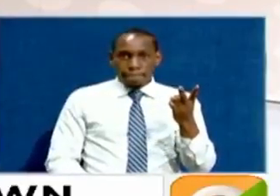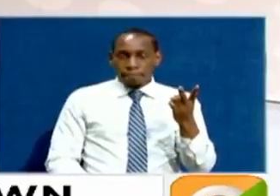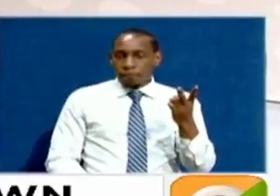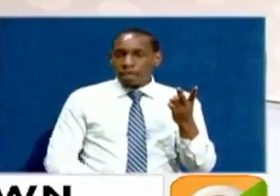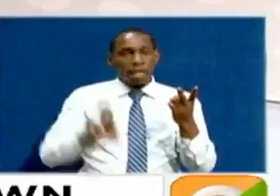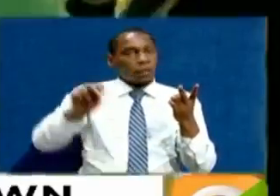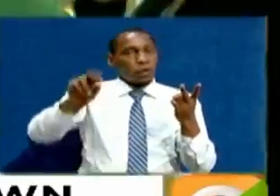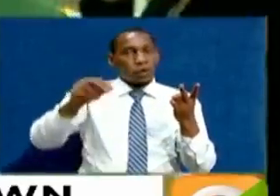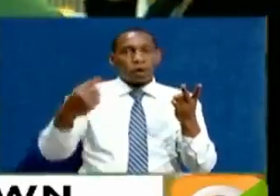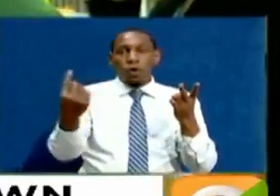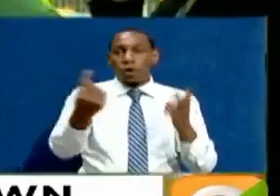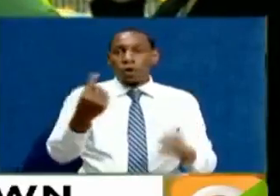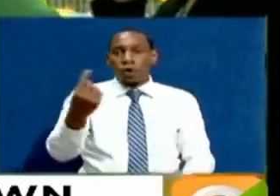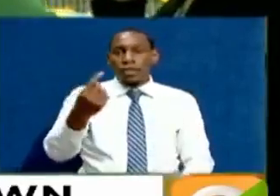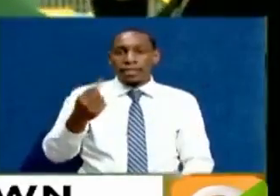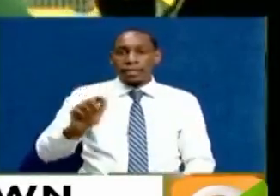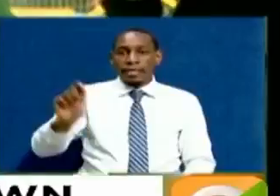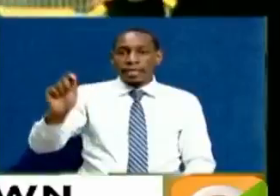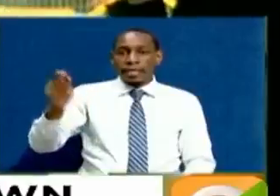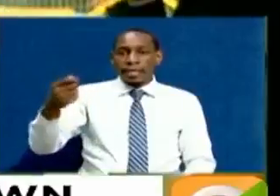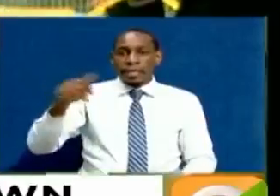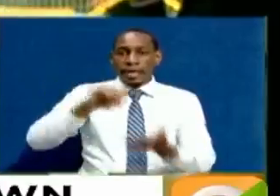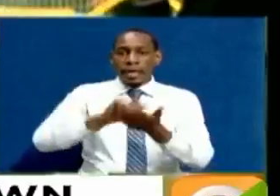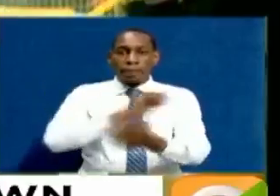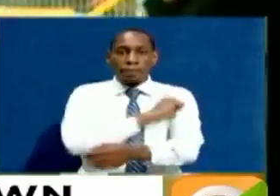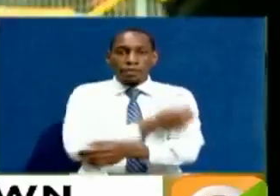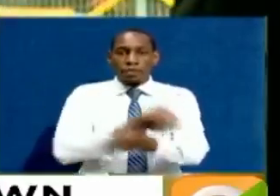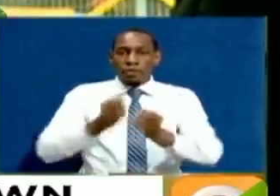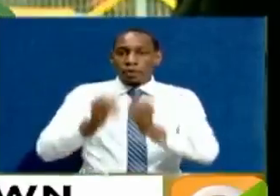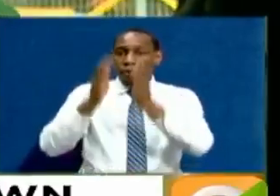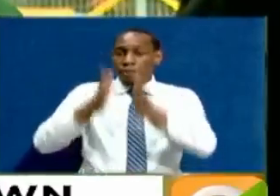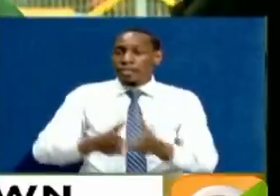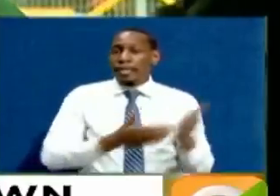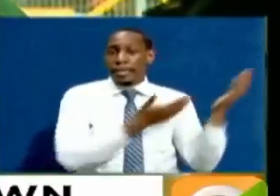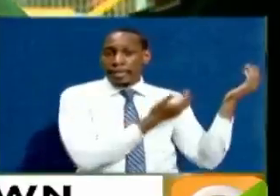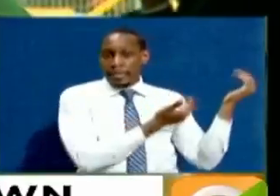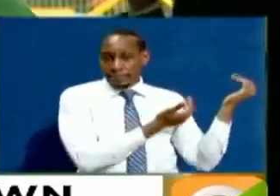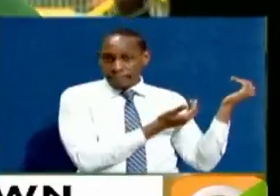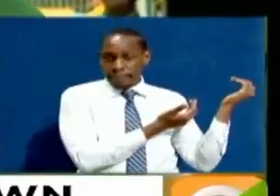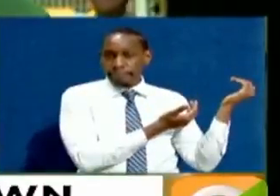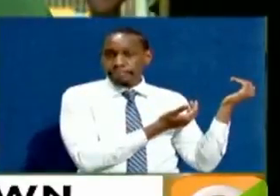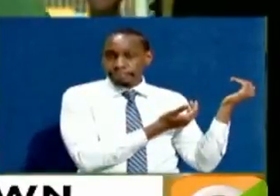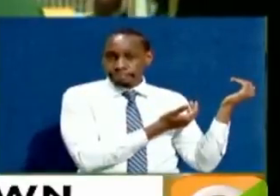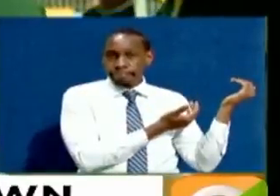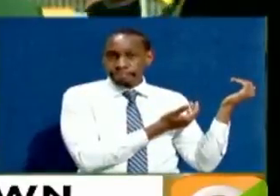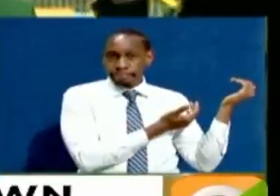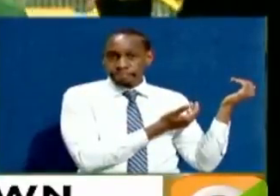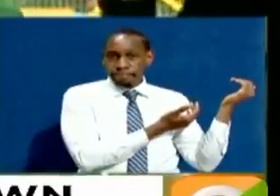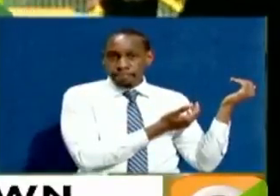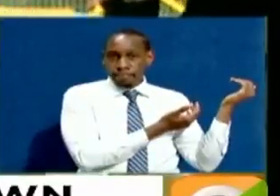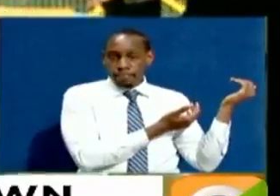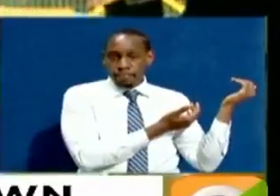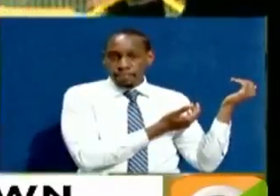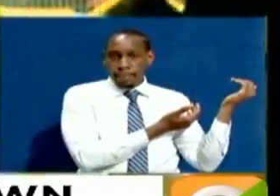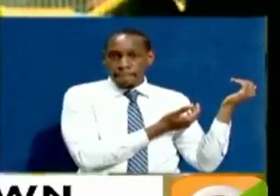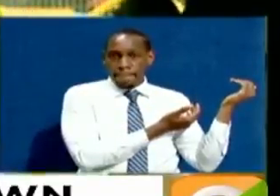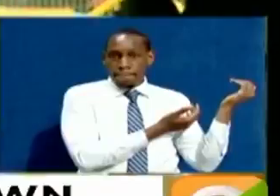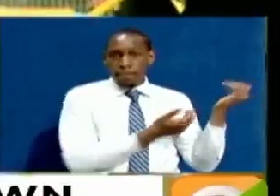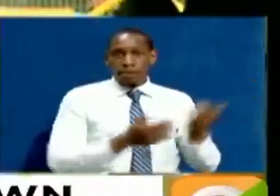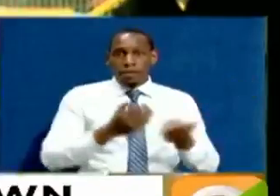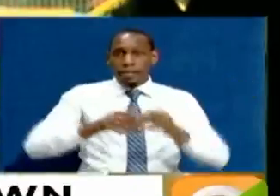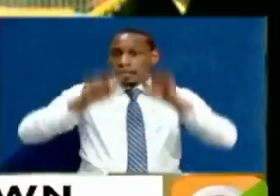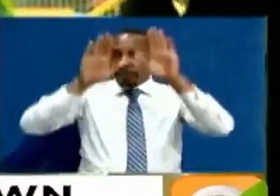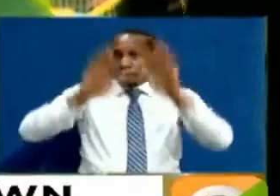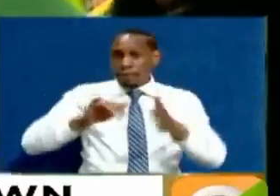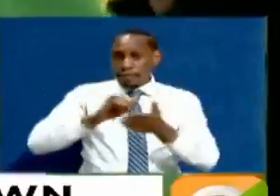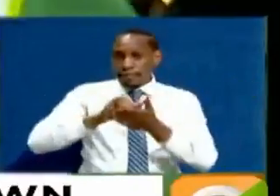Not at all. Apart from the Kenya Airports Authority officials who are expecting to, be very key and very important at